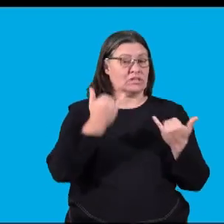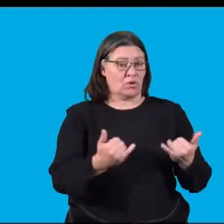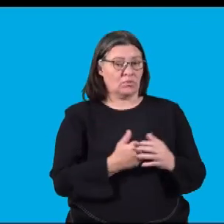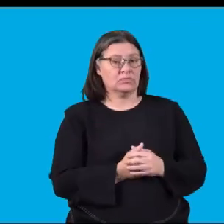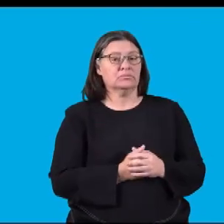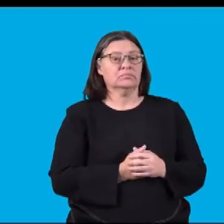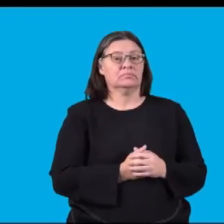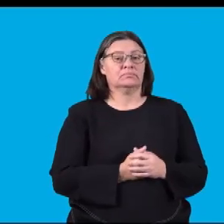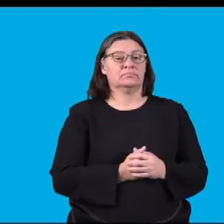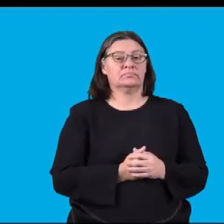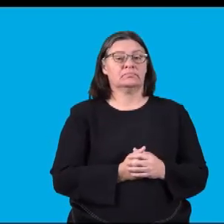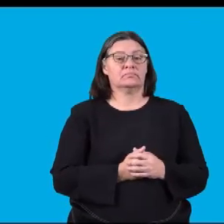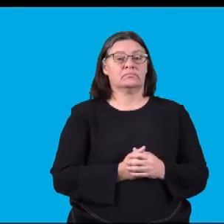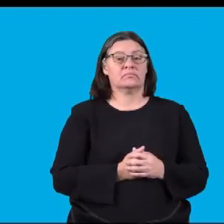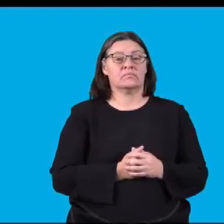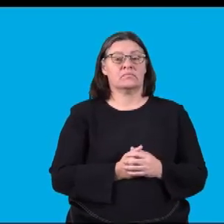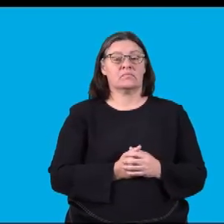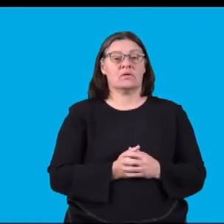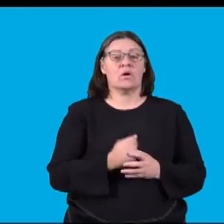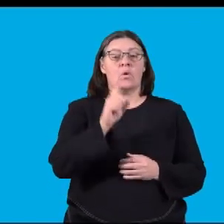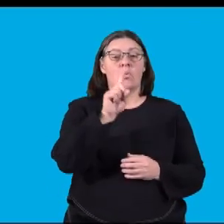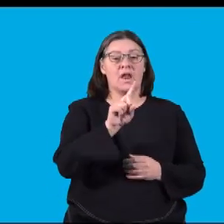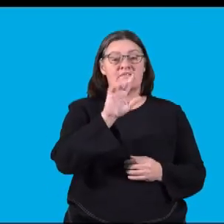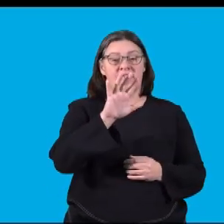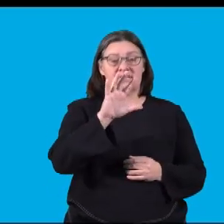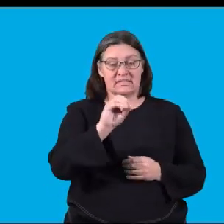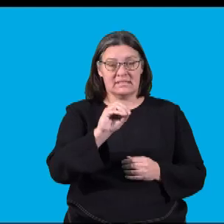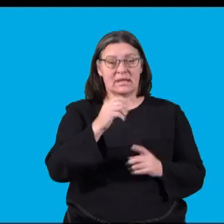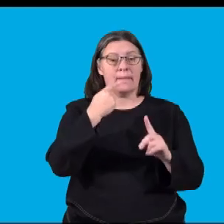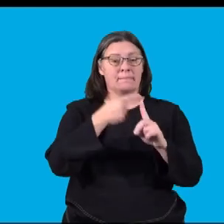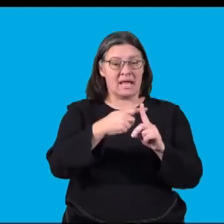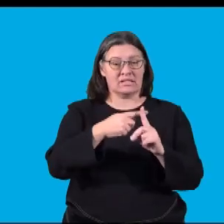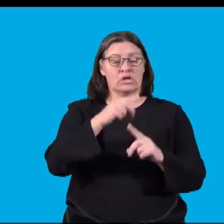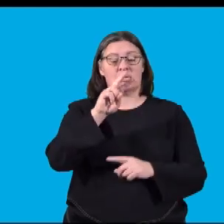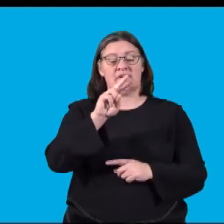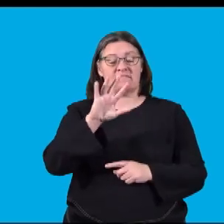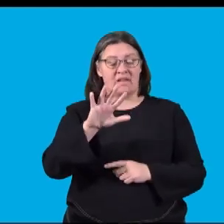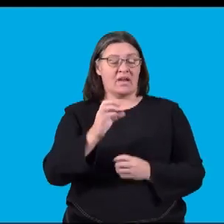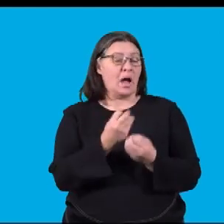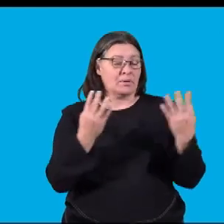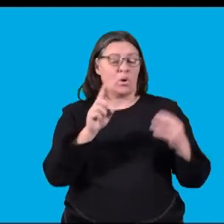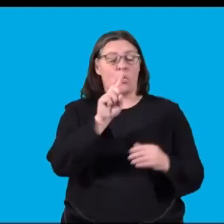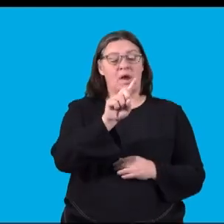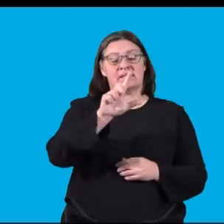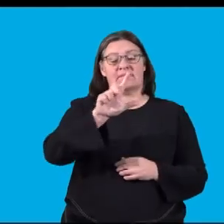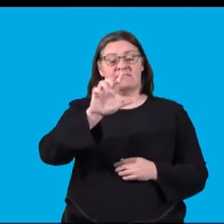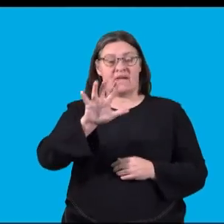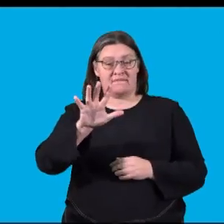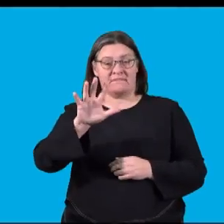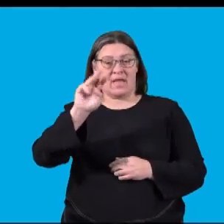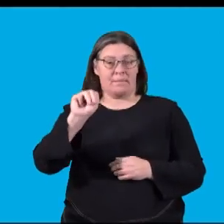now. It is 150 plus 25. That gives you